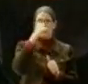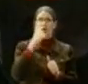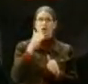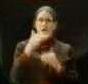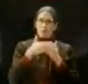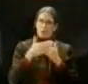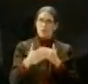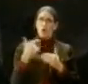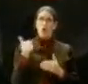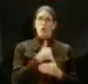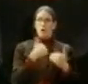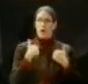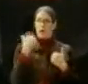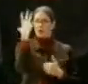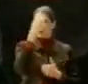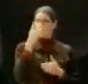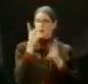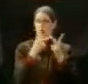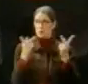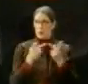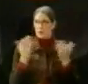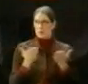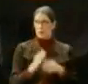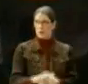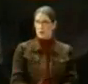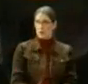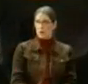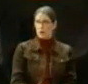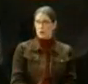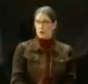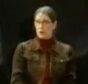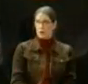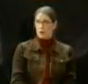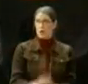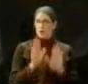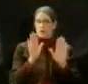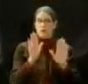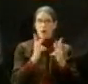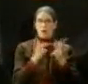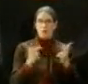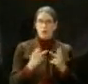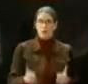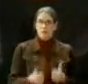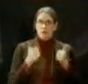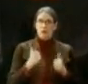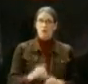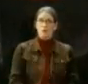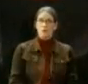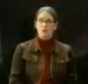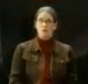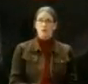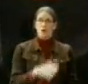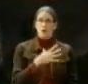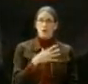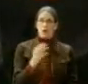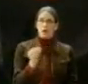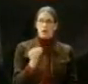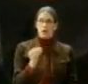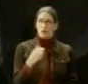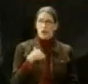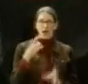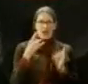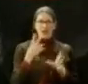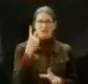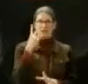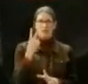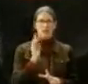a beautiful place here. It's a great place to live. And I hate to